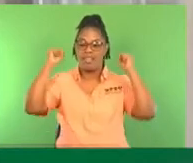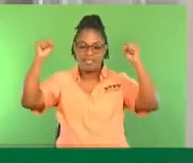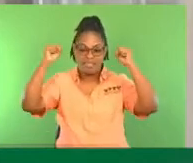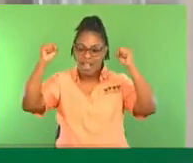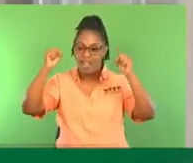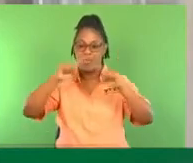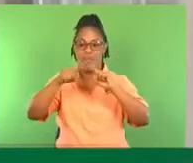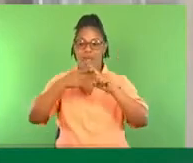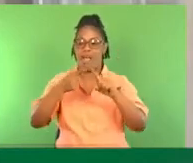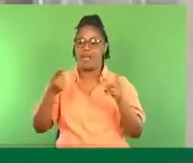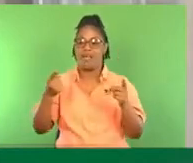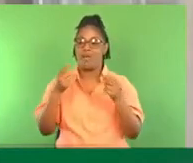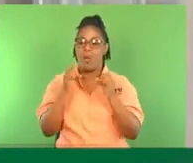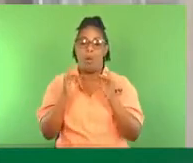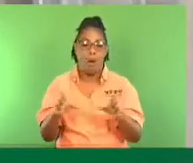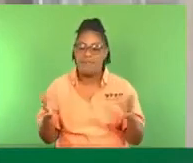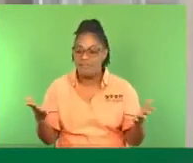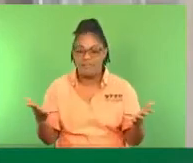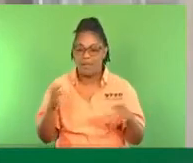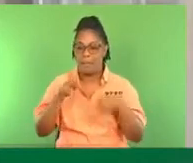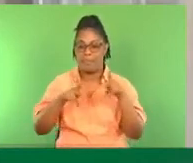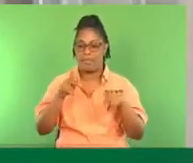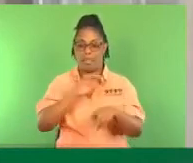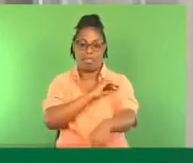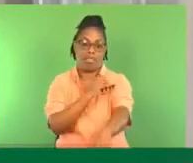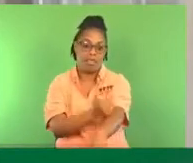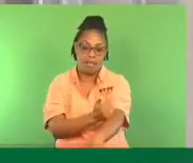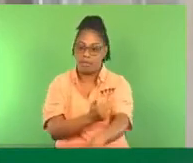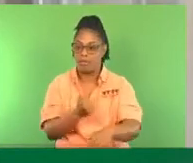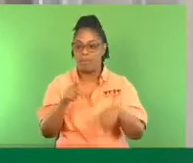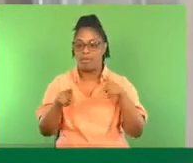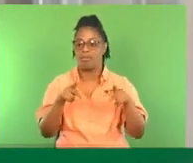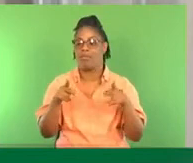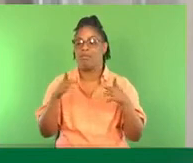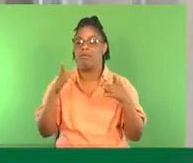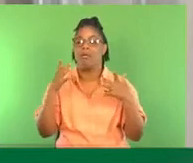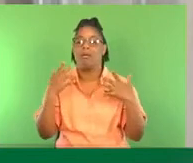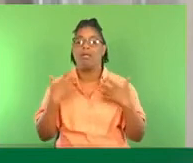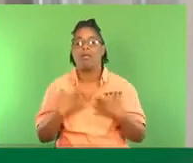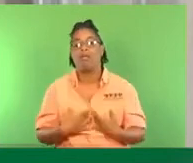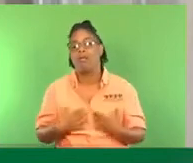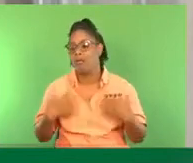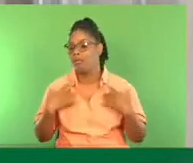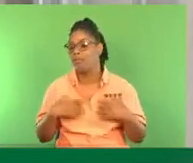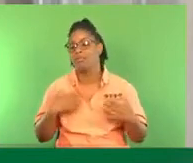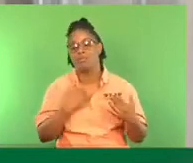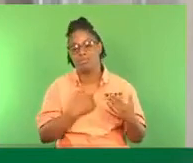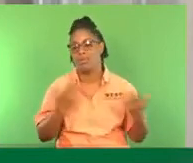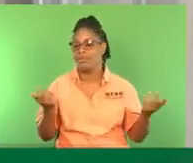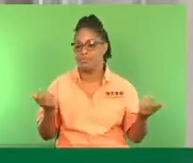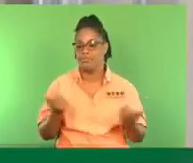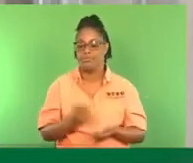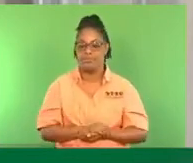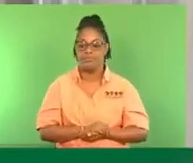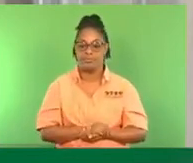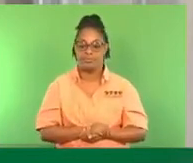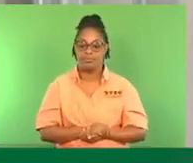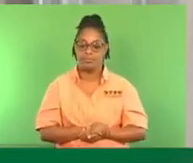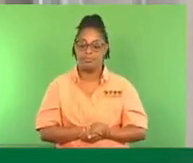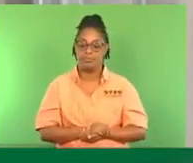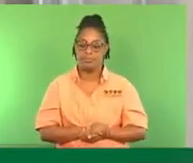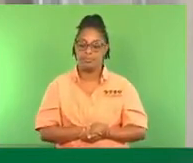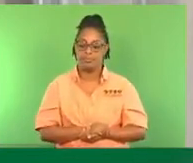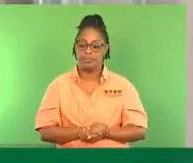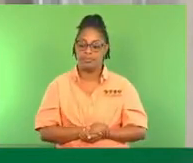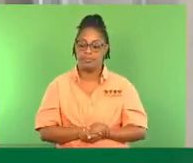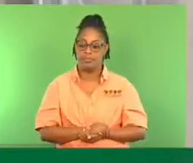I assure you, there is a lot of growing across the nation when the ministers, voluminous for